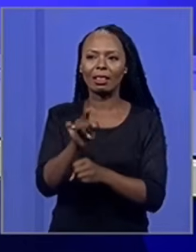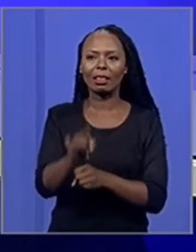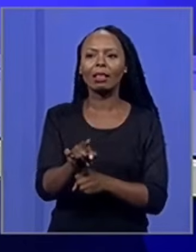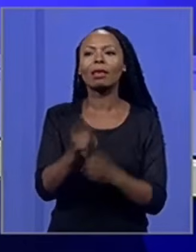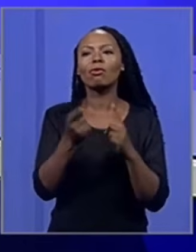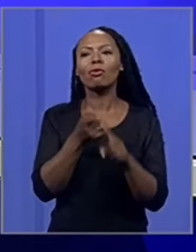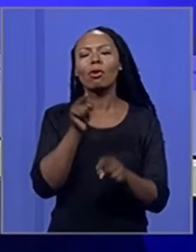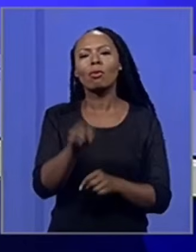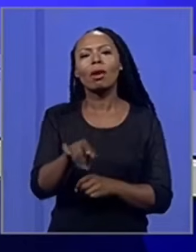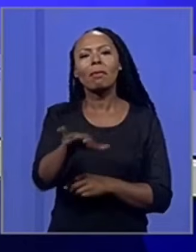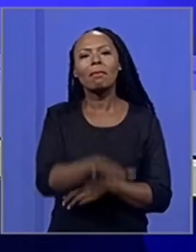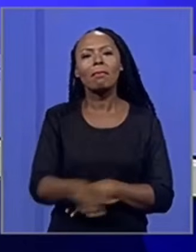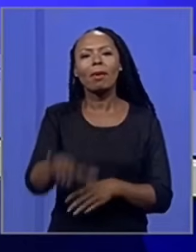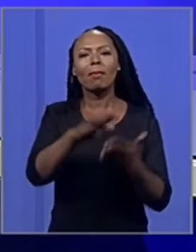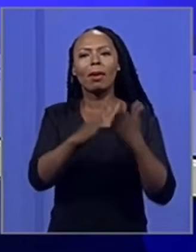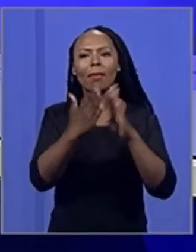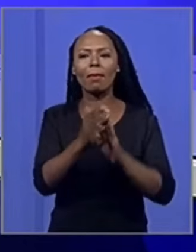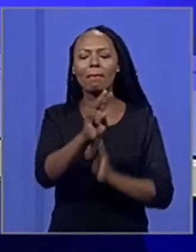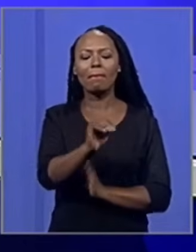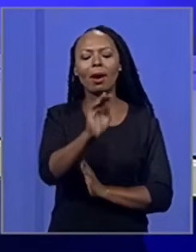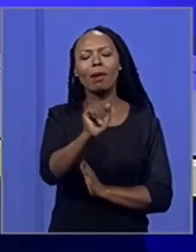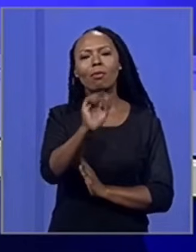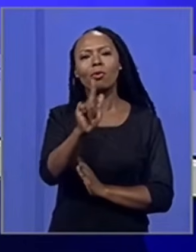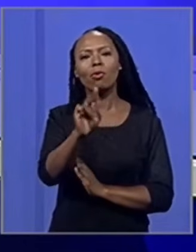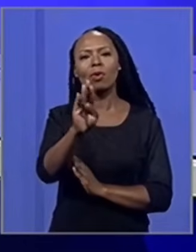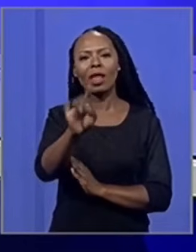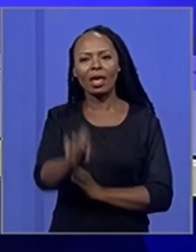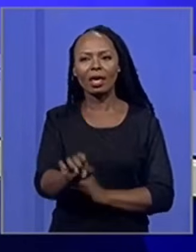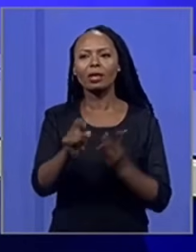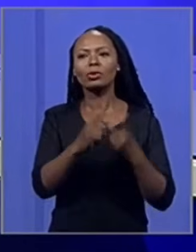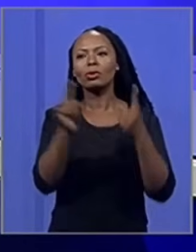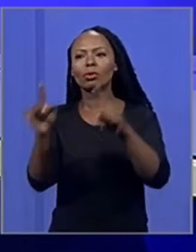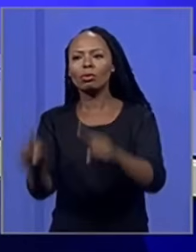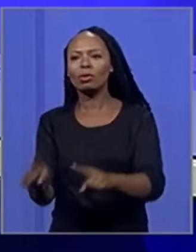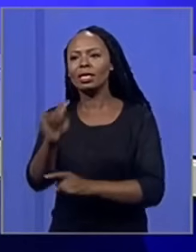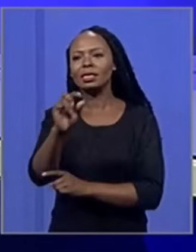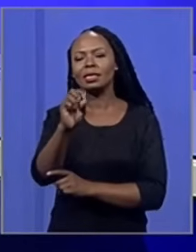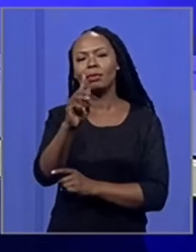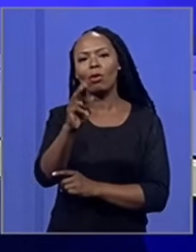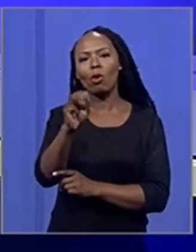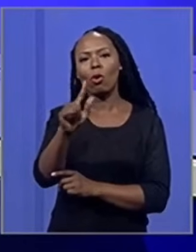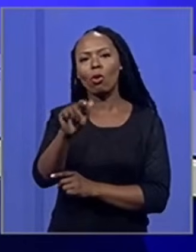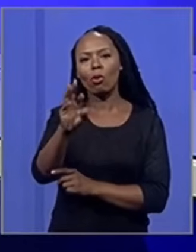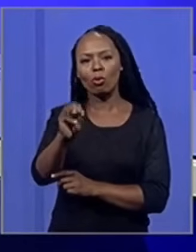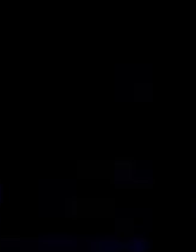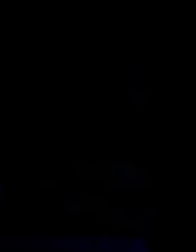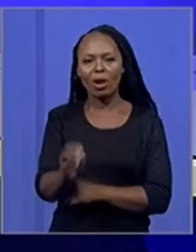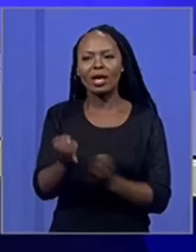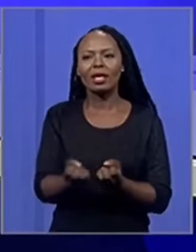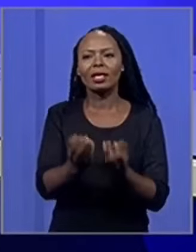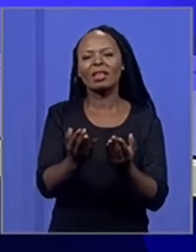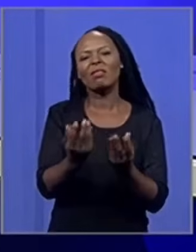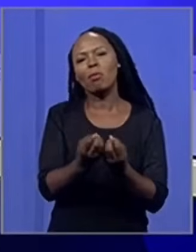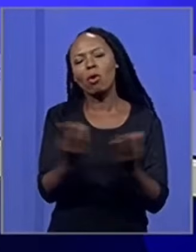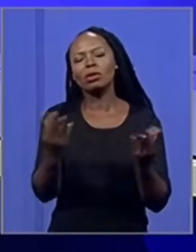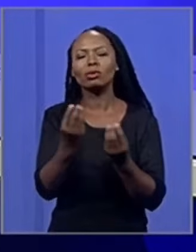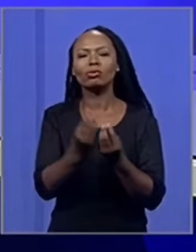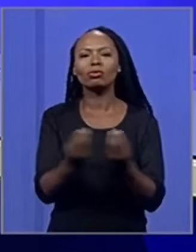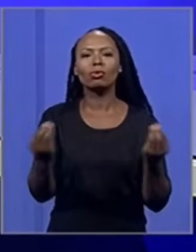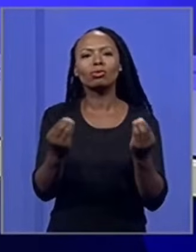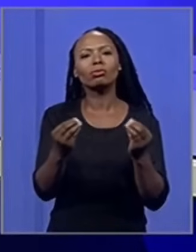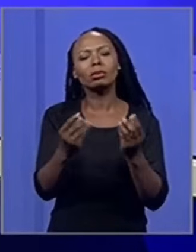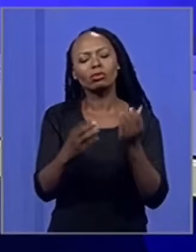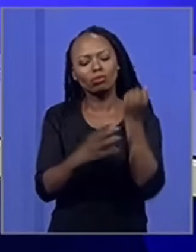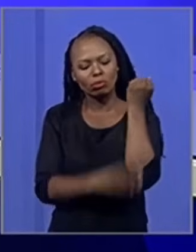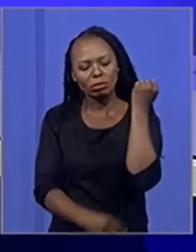kwa motseng wa Mabule go ya kwa motseng wa Tshidila Molomo le ikaeletswe go abela barutwana ba ba dikomagetleng ditlhako